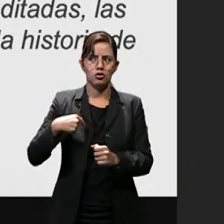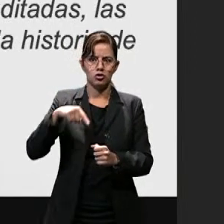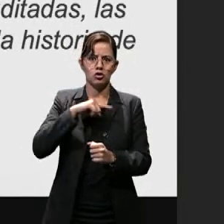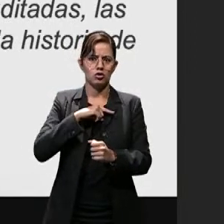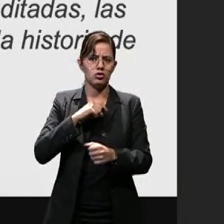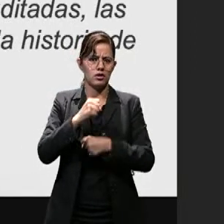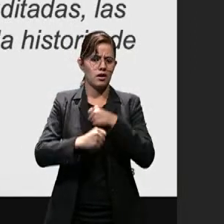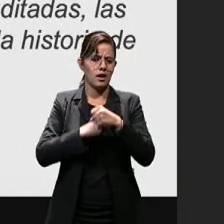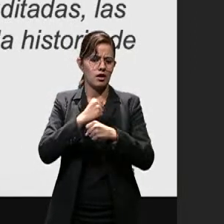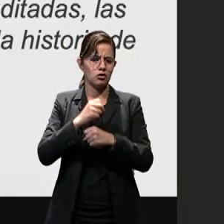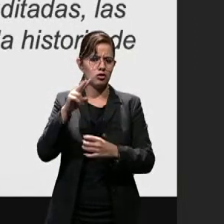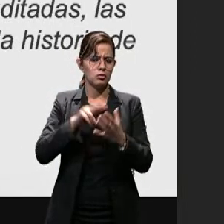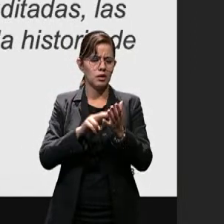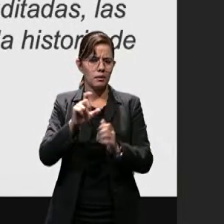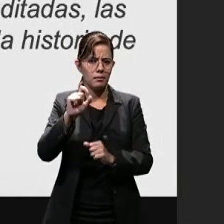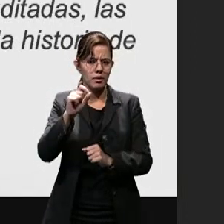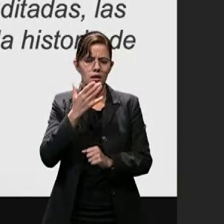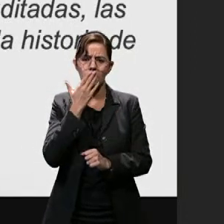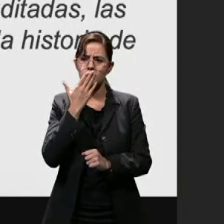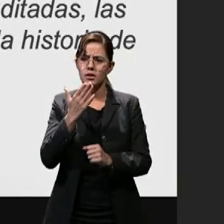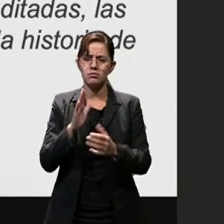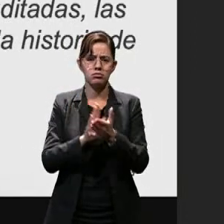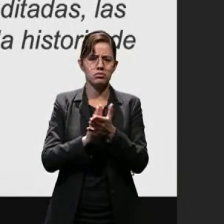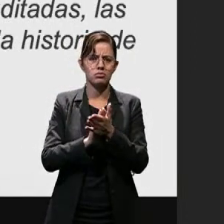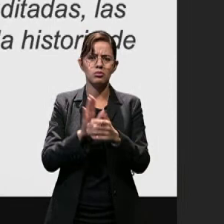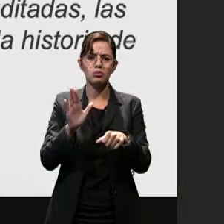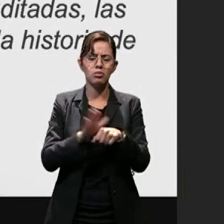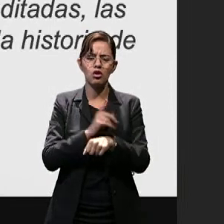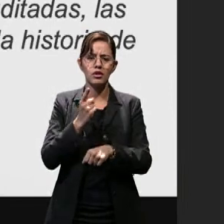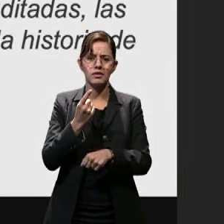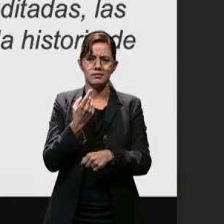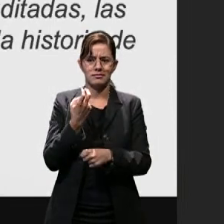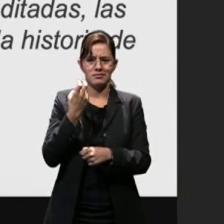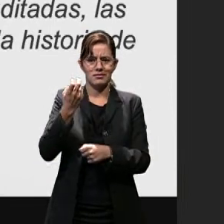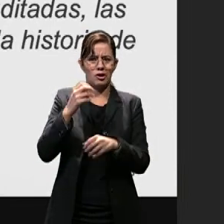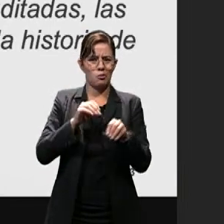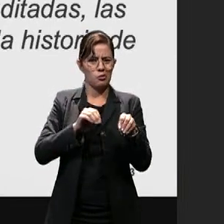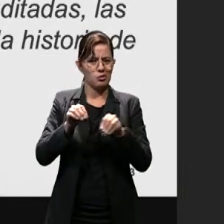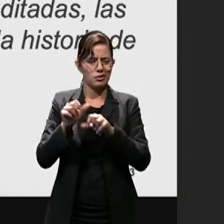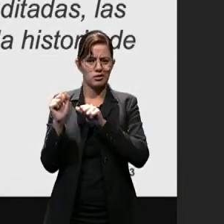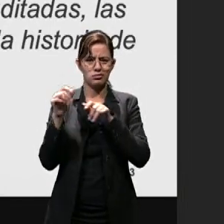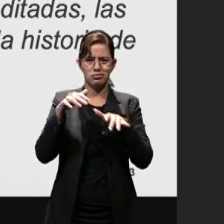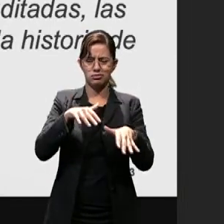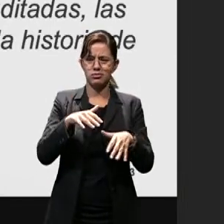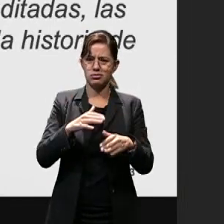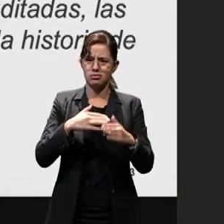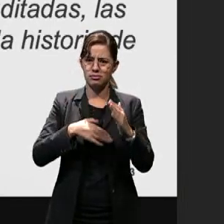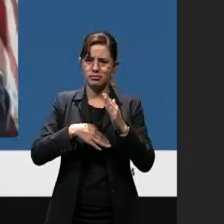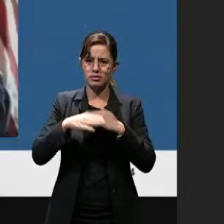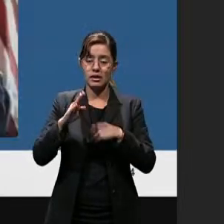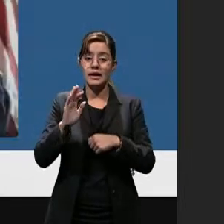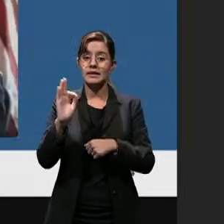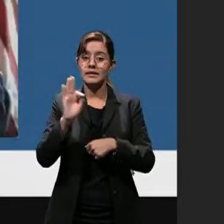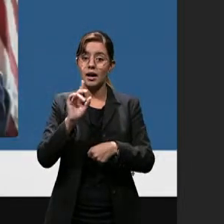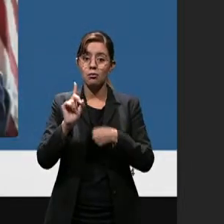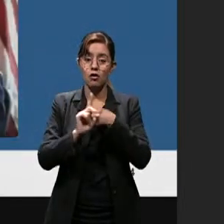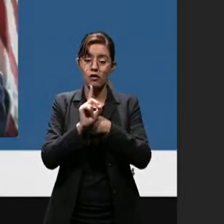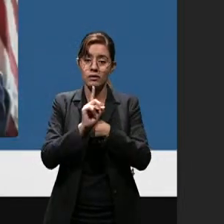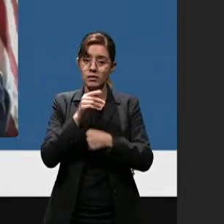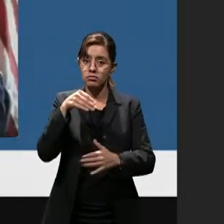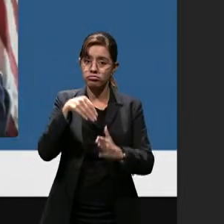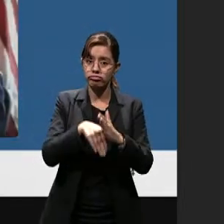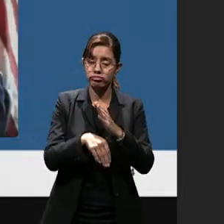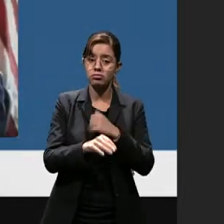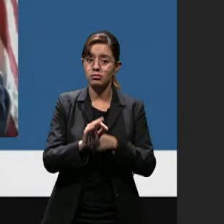not the catastrophe that it could have been. Unfortunately, that's not what we heard. And